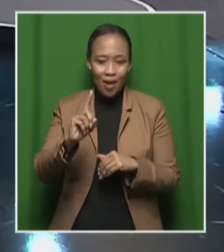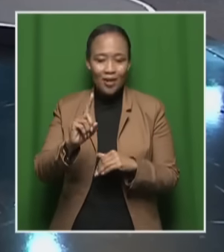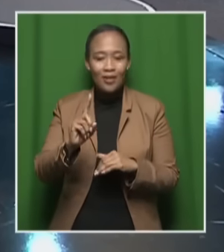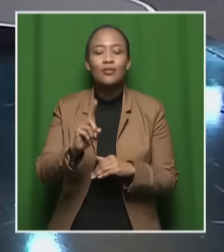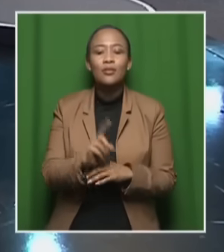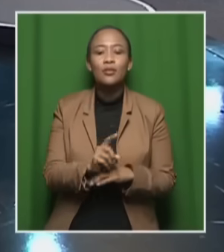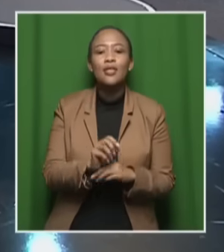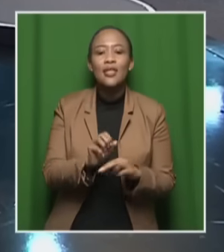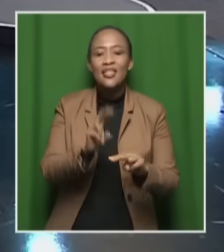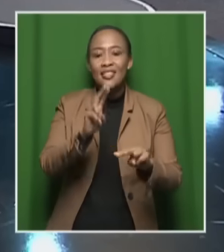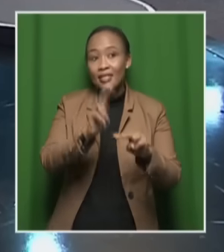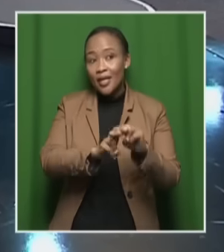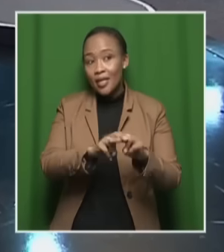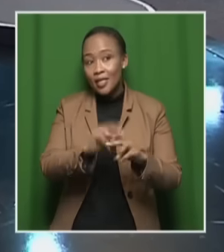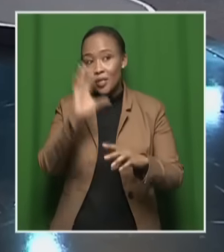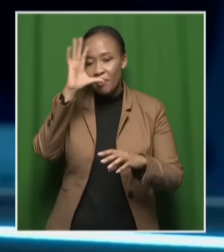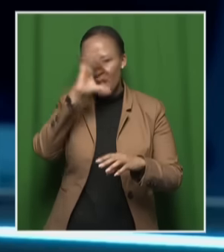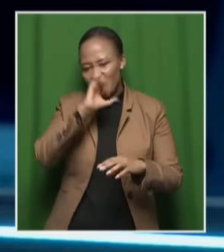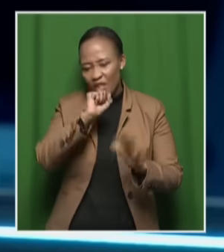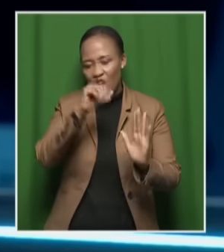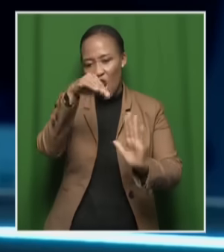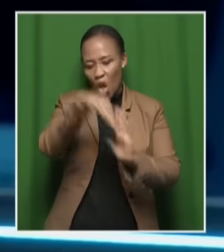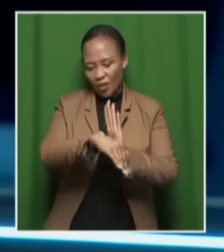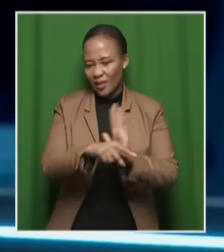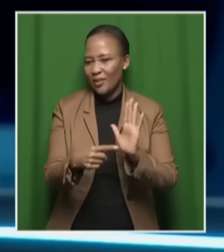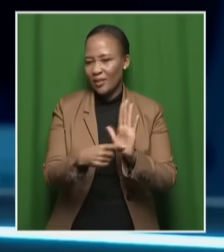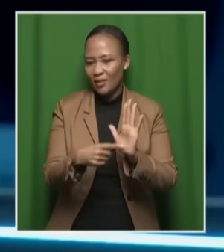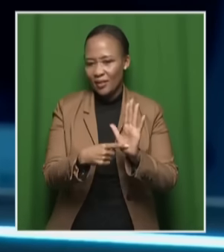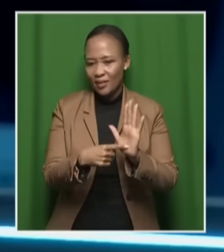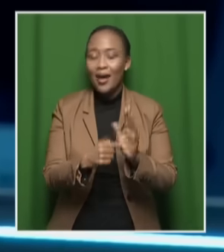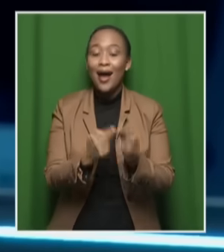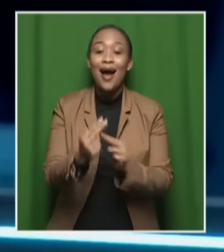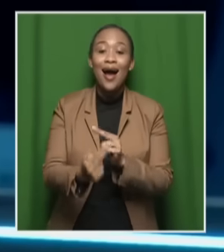seat predicted at this stage, and we must once again caution